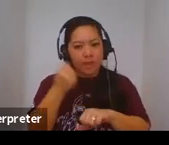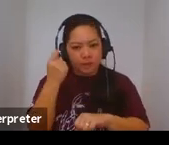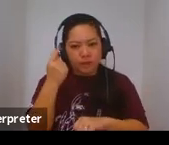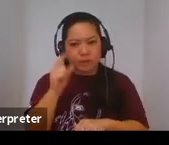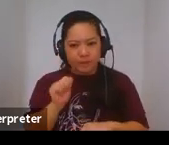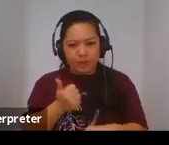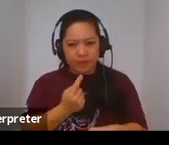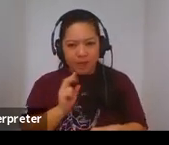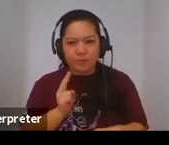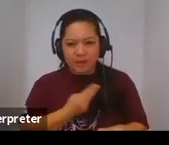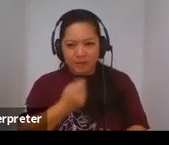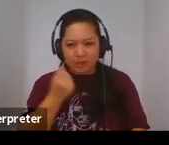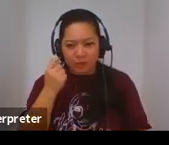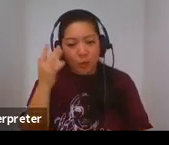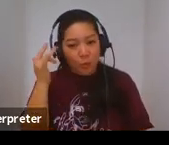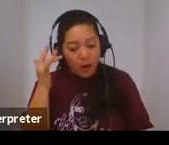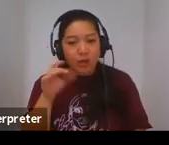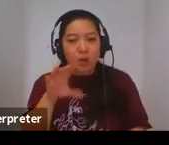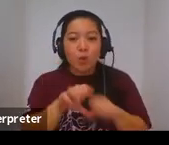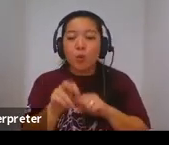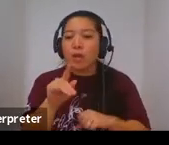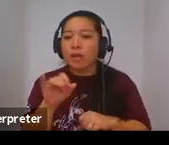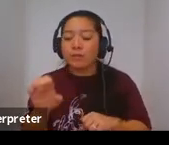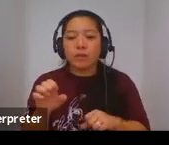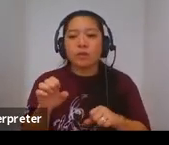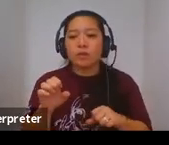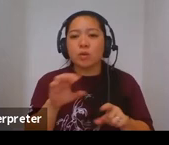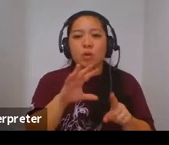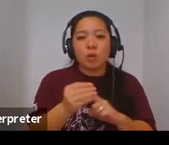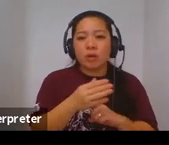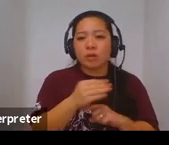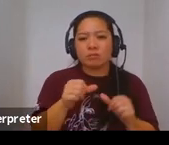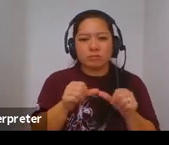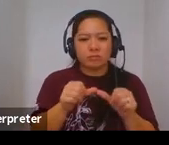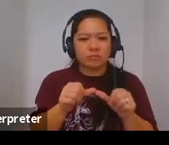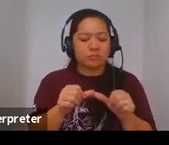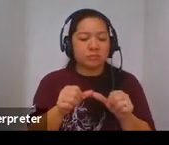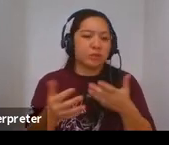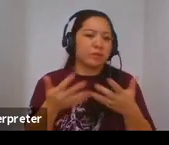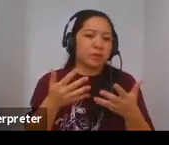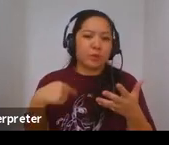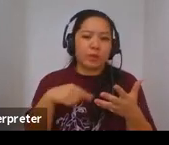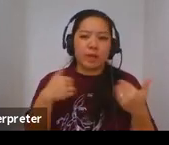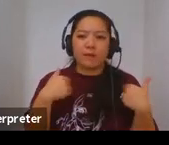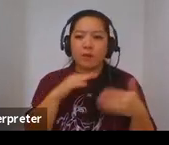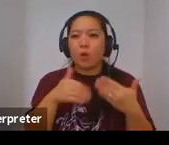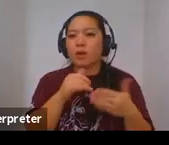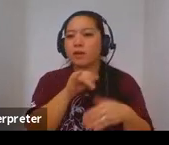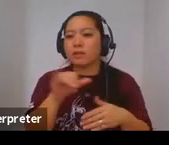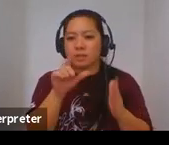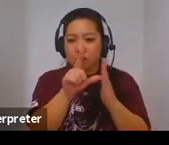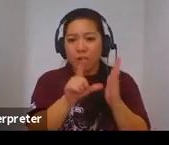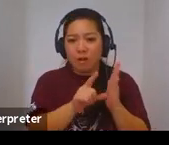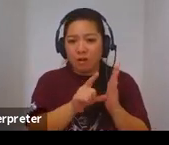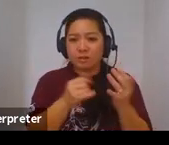understand why rape culture is so pervasive and continuing, even though we have all these laws on the books